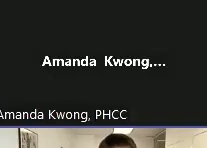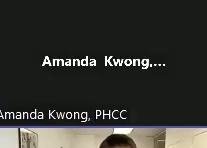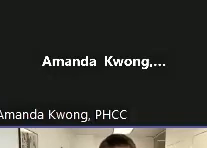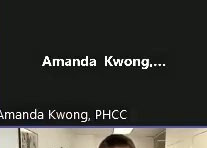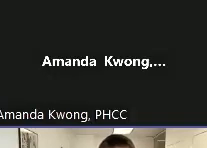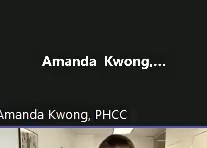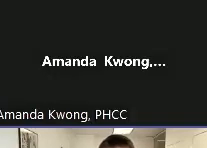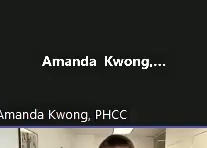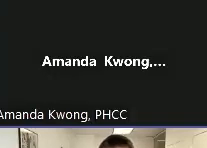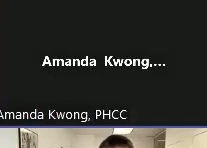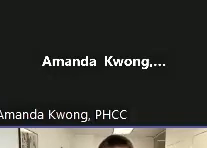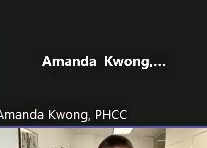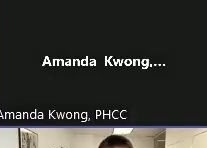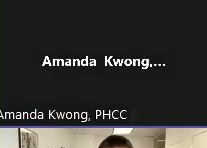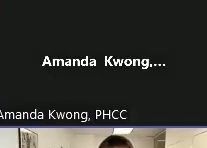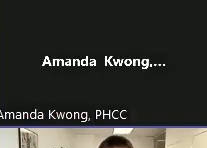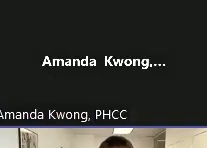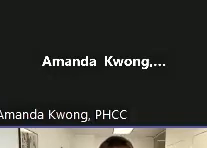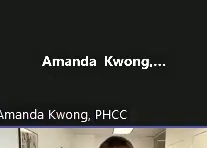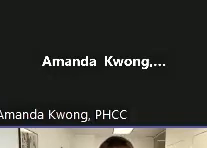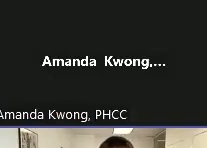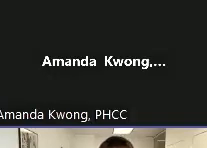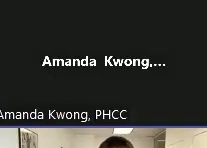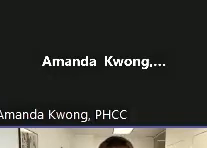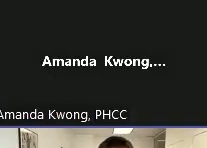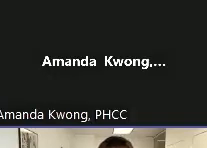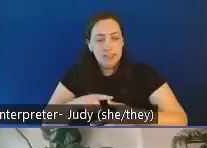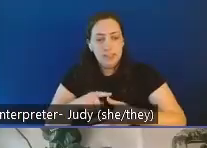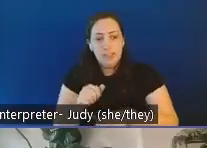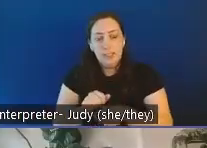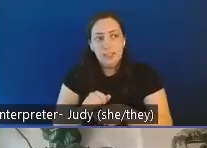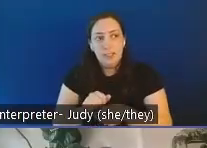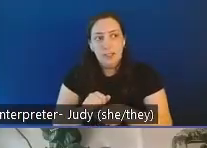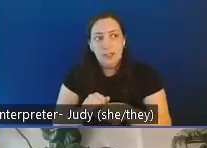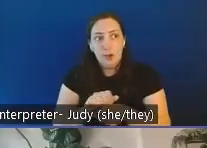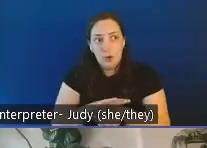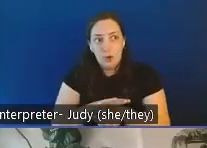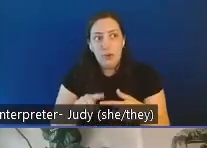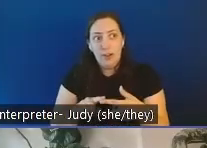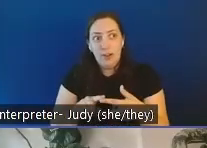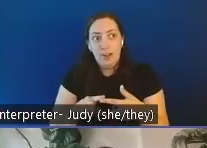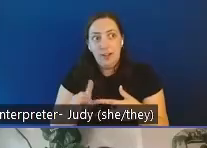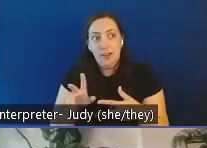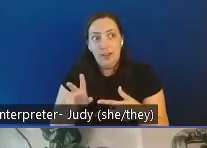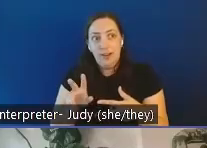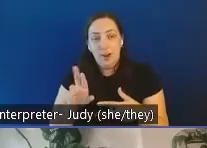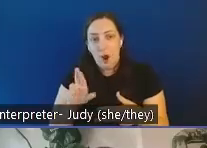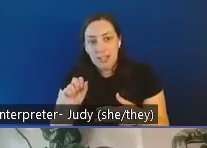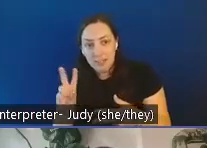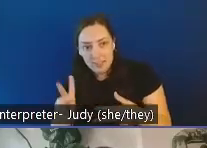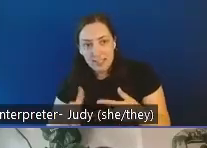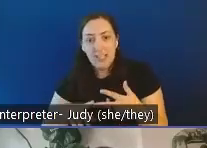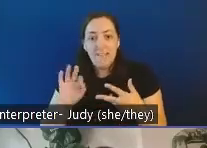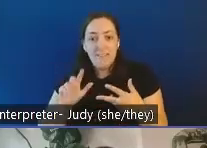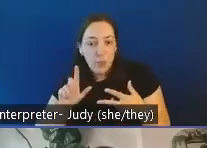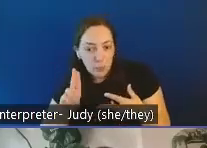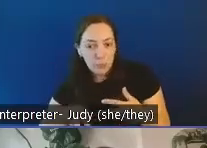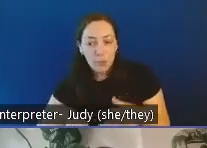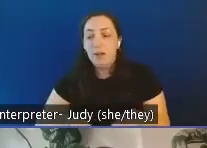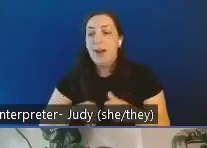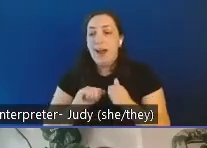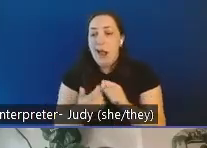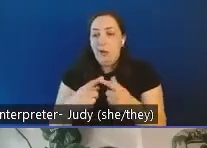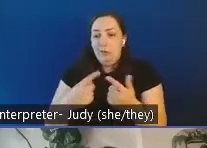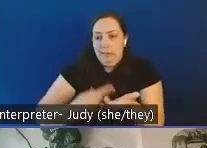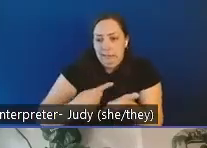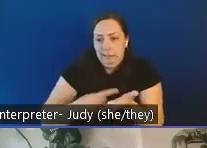respiratory virus vaccines, COVID-19, RSV, and flu. We'll talk about how to communicate all of this amidst the